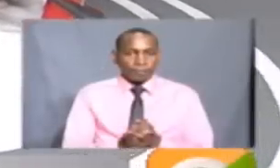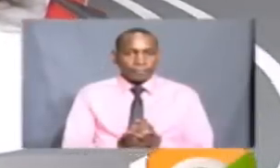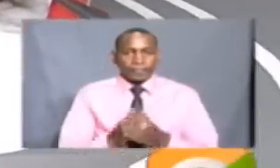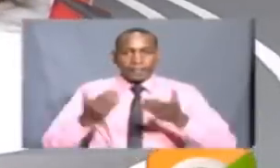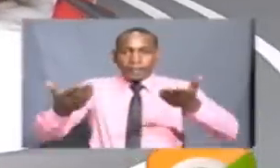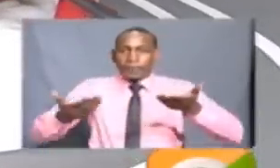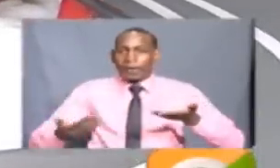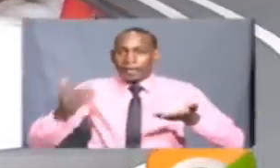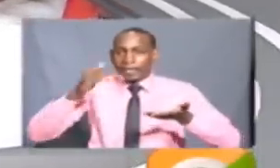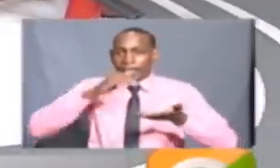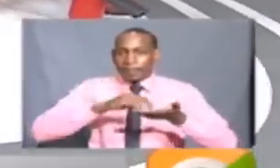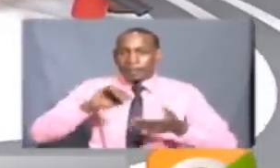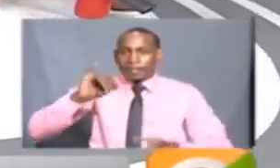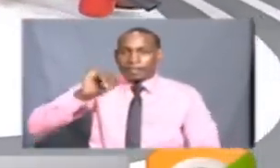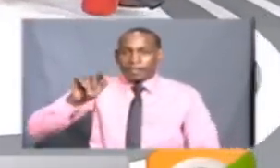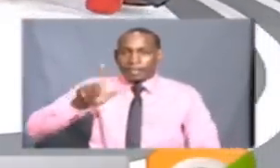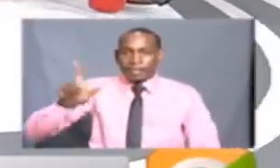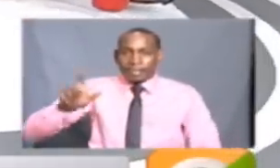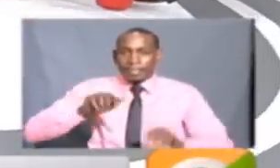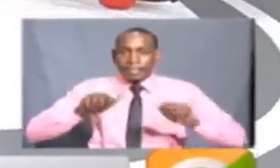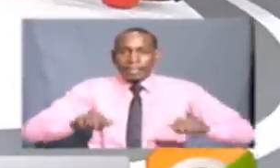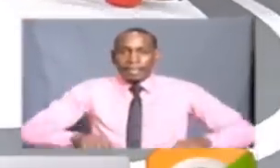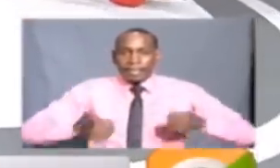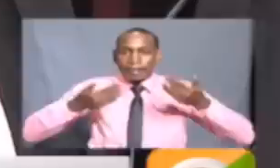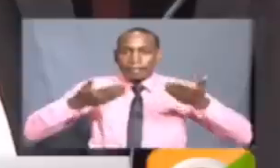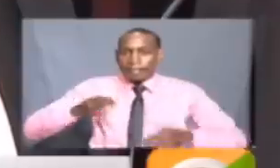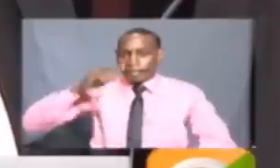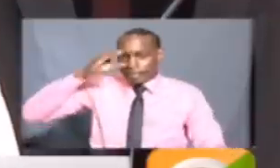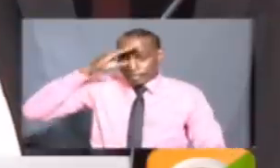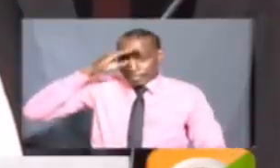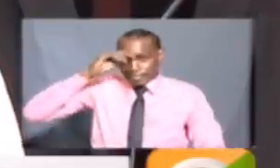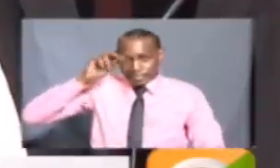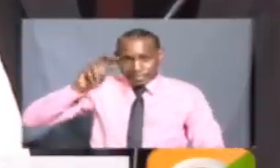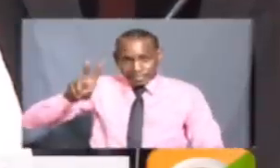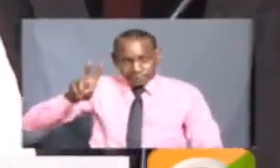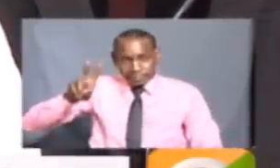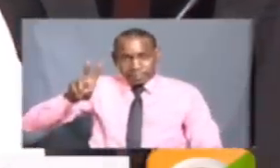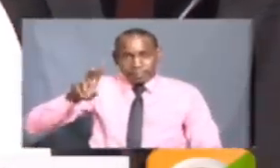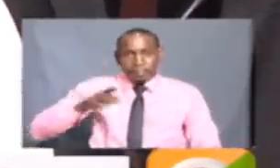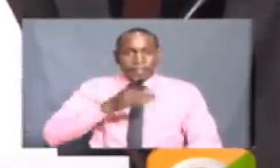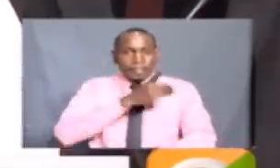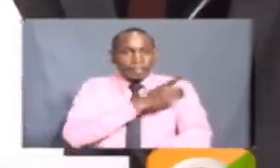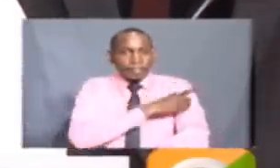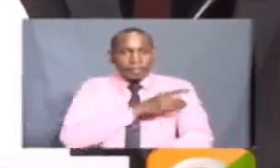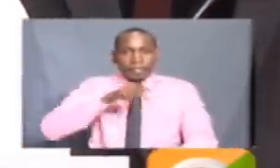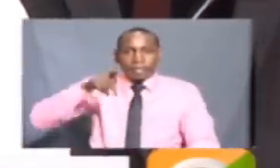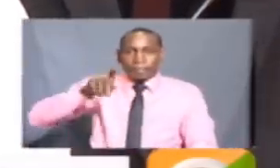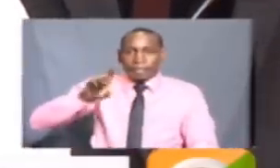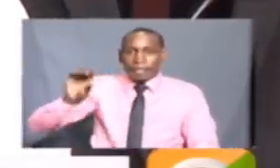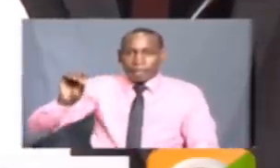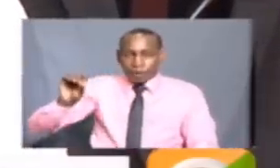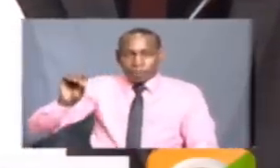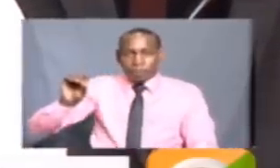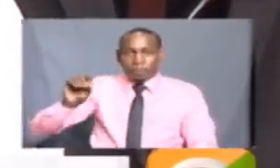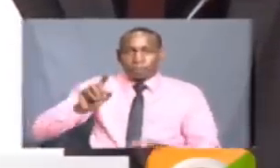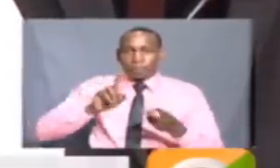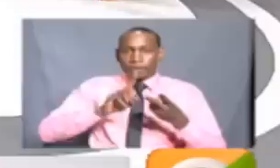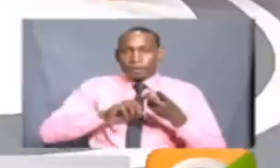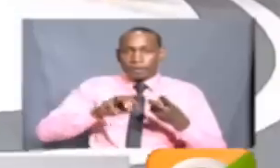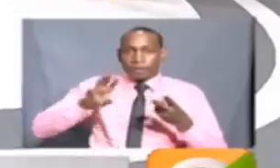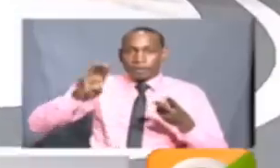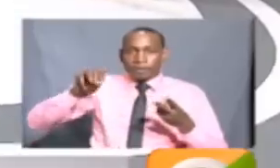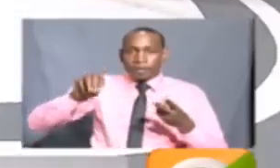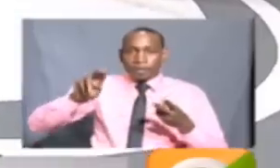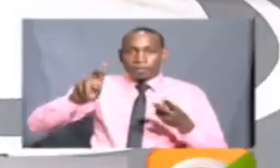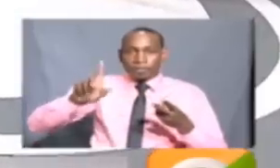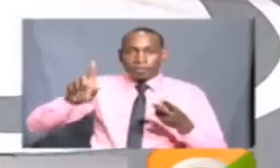And welcome back to Jeff Koinange live here at Citizen Television. Dr. PLO Lumumba, Barrack Muluka